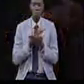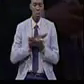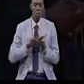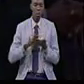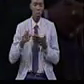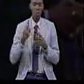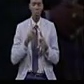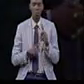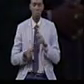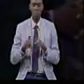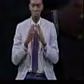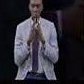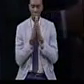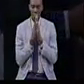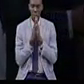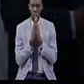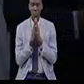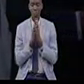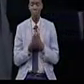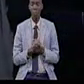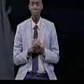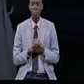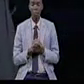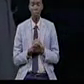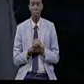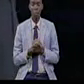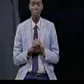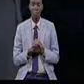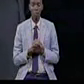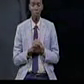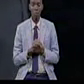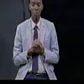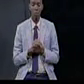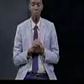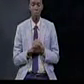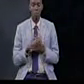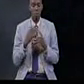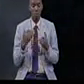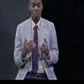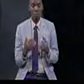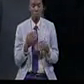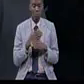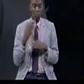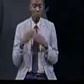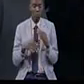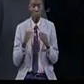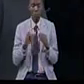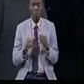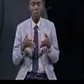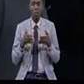Now, as we are concluding, let's lift up the instrument, the